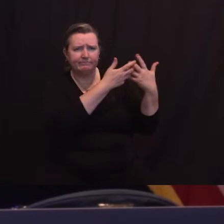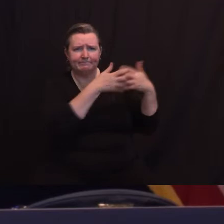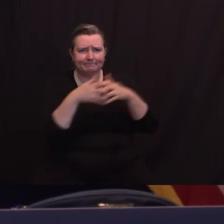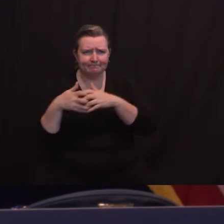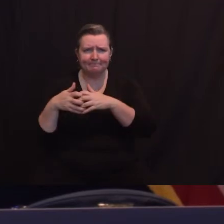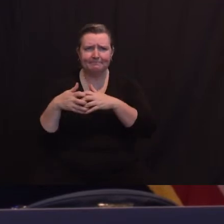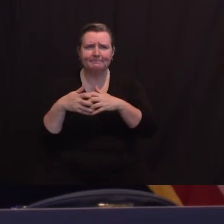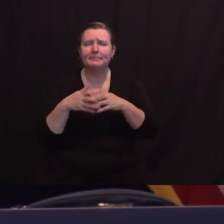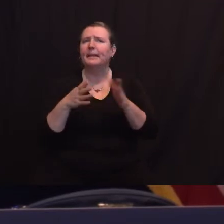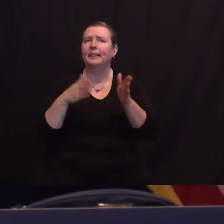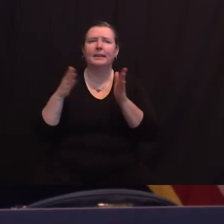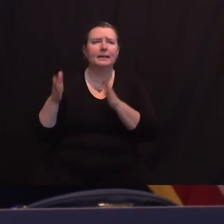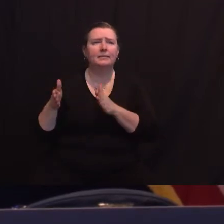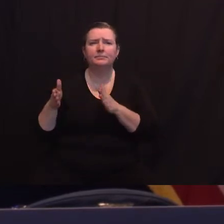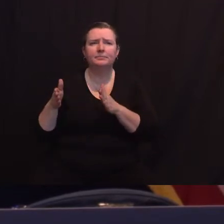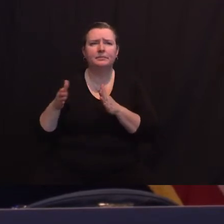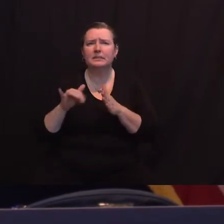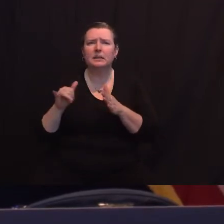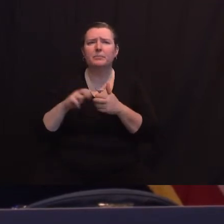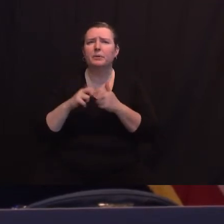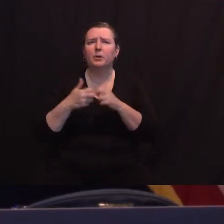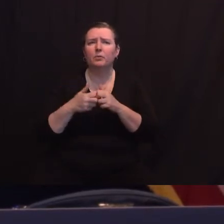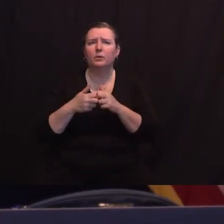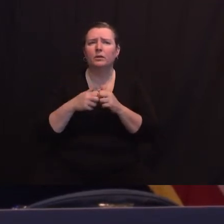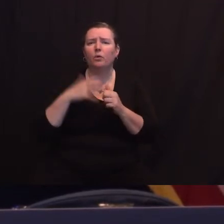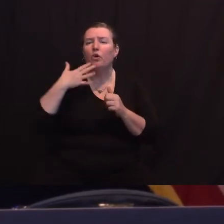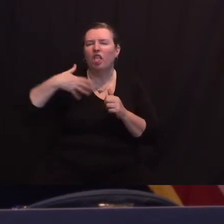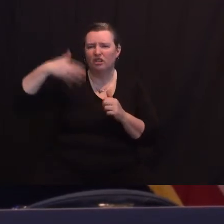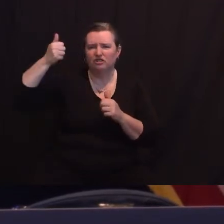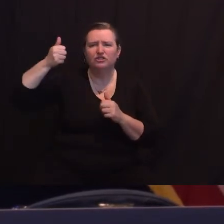populations, and then that challenge coupled with